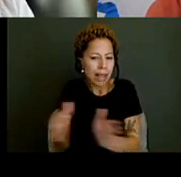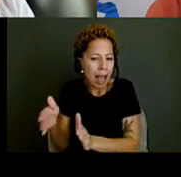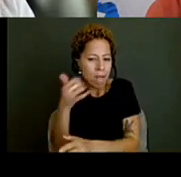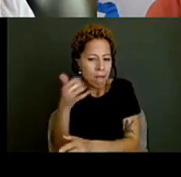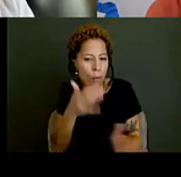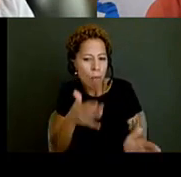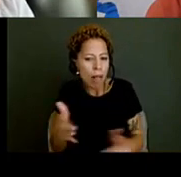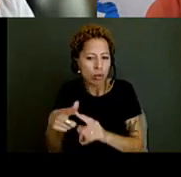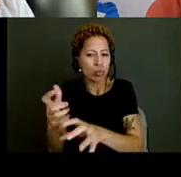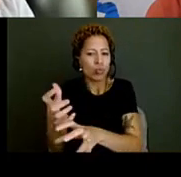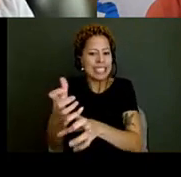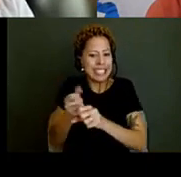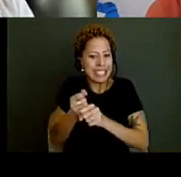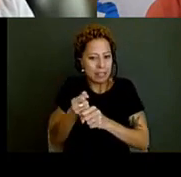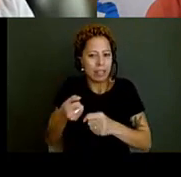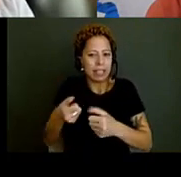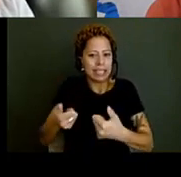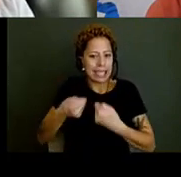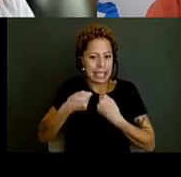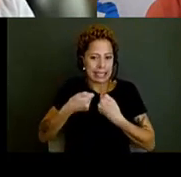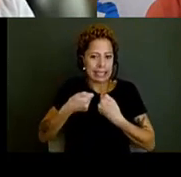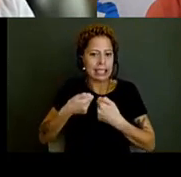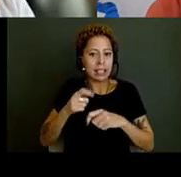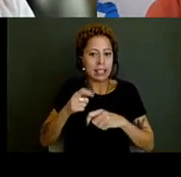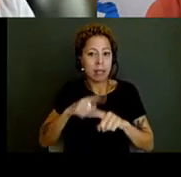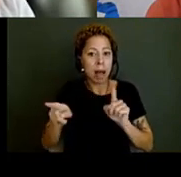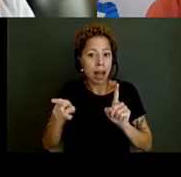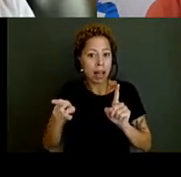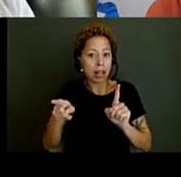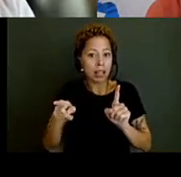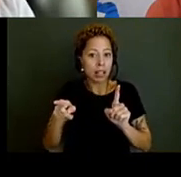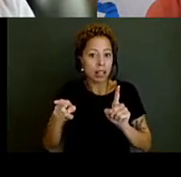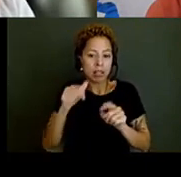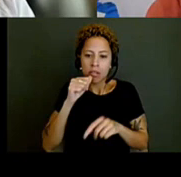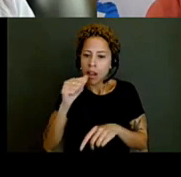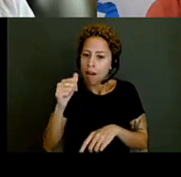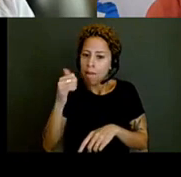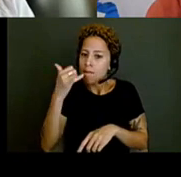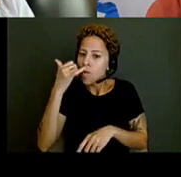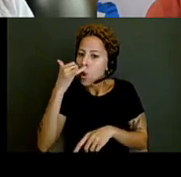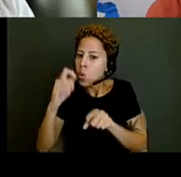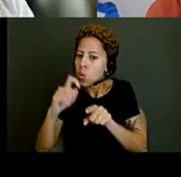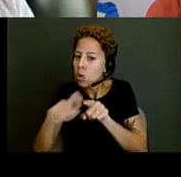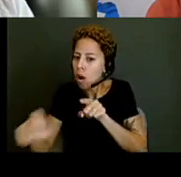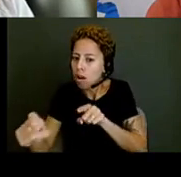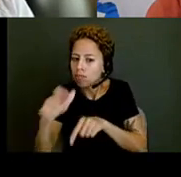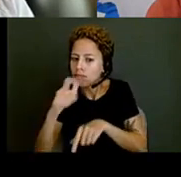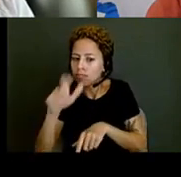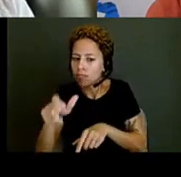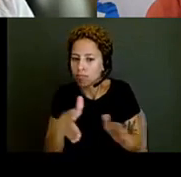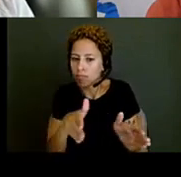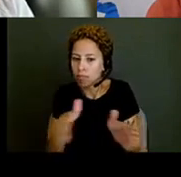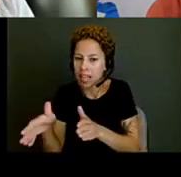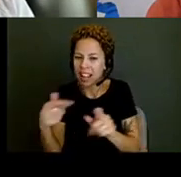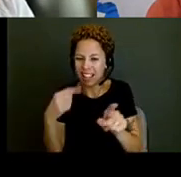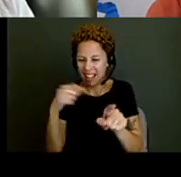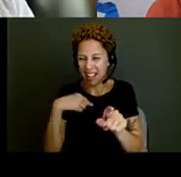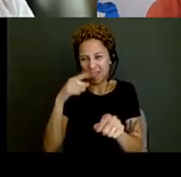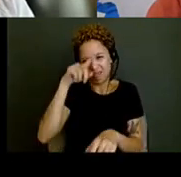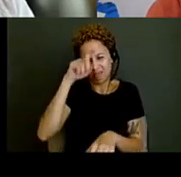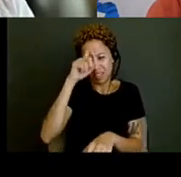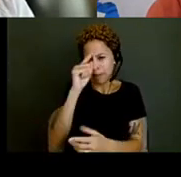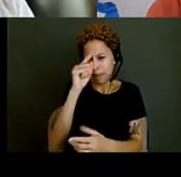not necessarily phone calls. And that's the part I was a little confused by. But I'm pretty sure some people just have